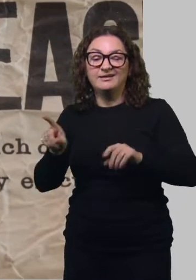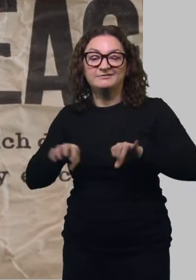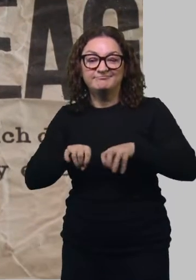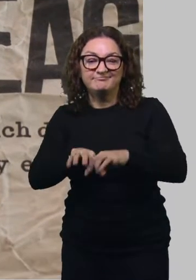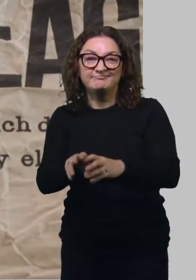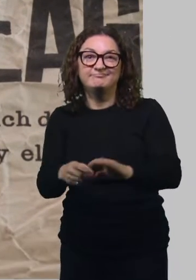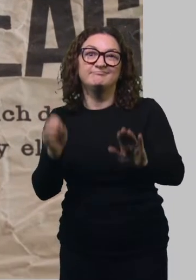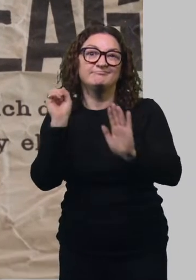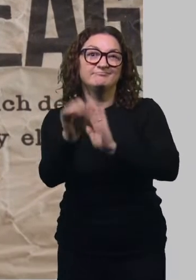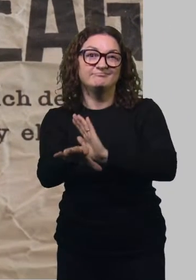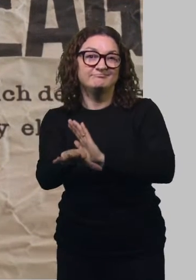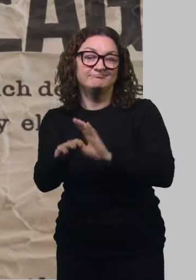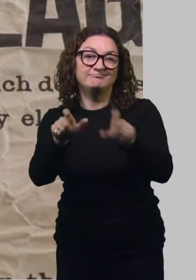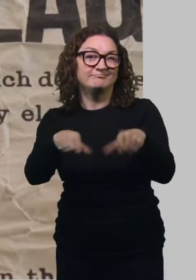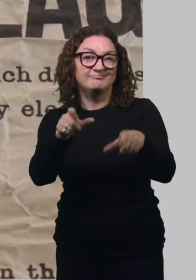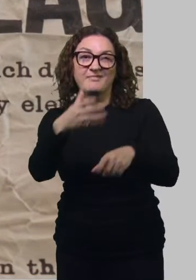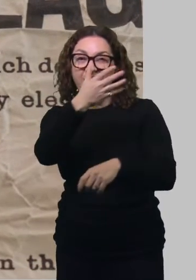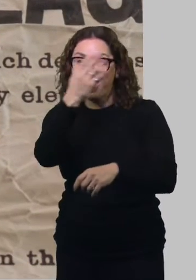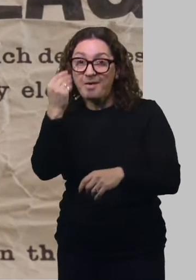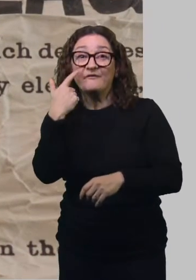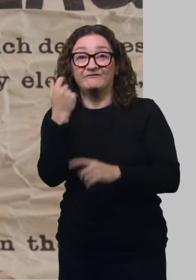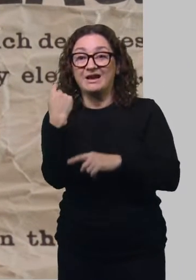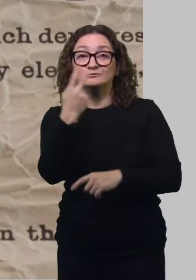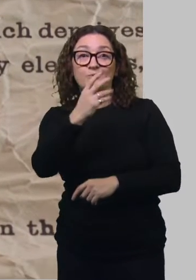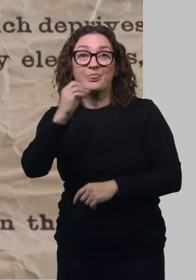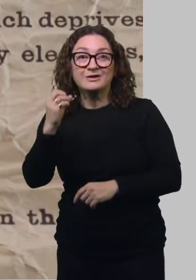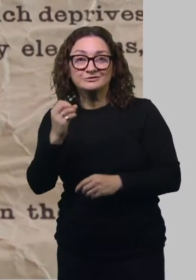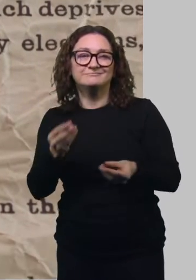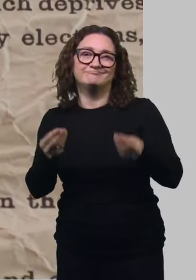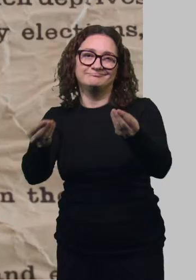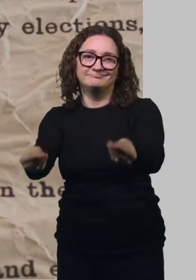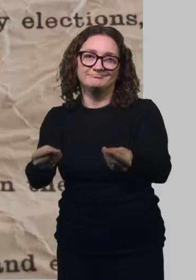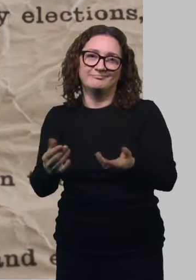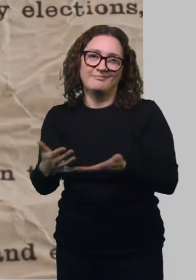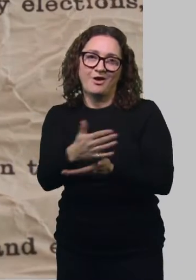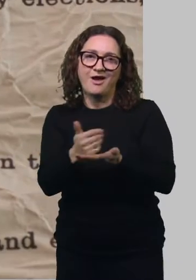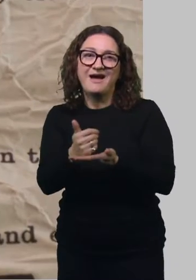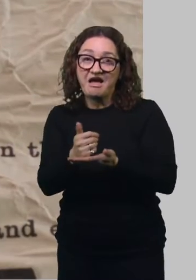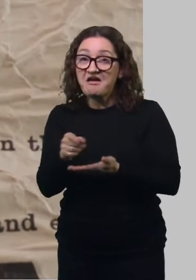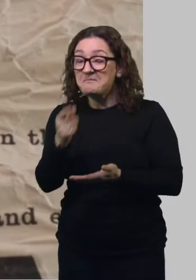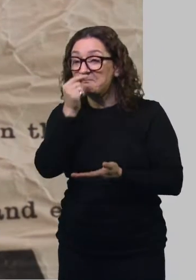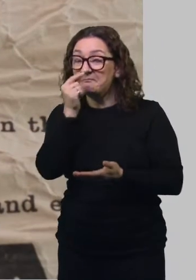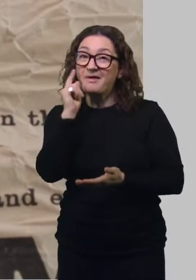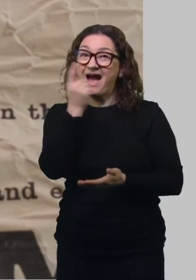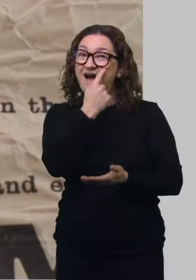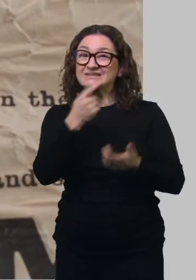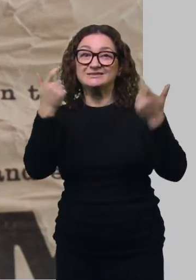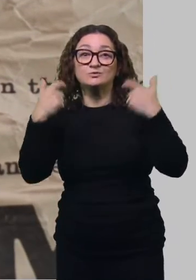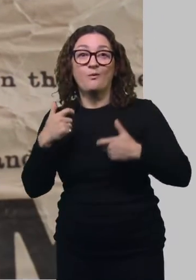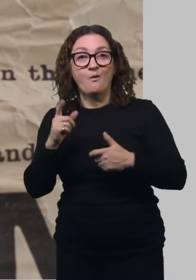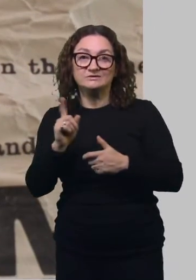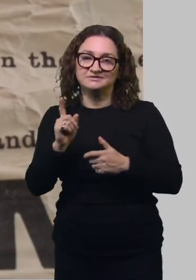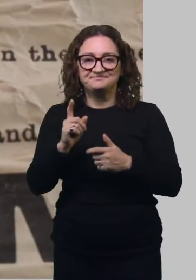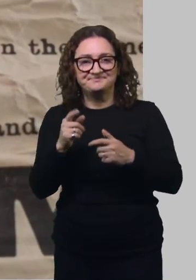the archives. It's possible the banner may have been kept as evidence for a court case against the suffragette protesters, but they were never